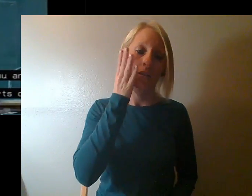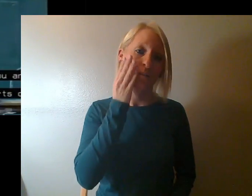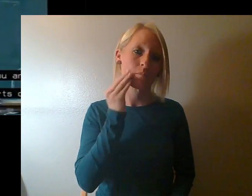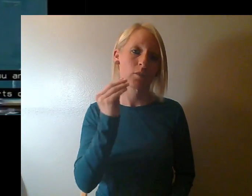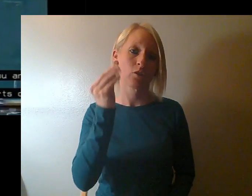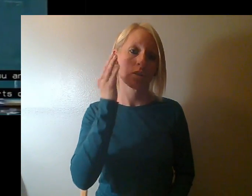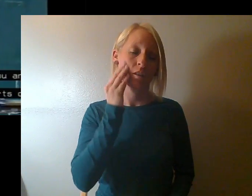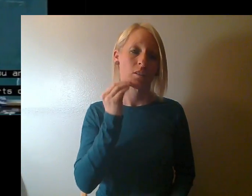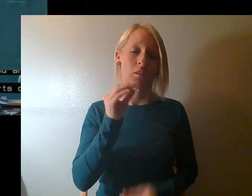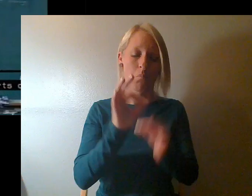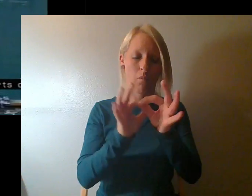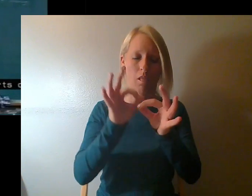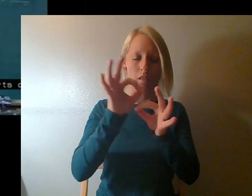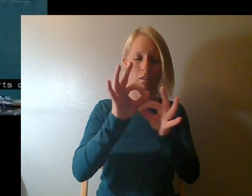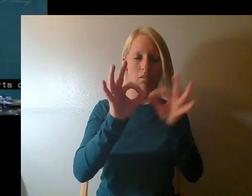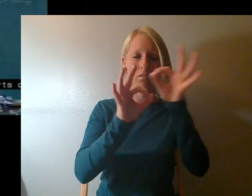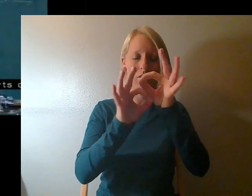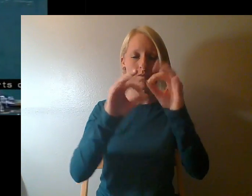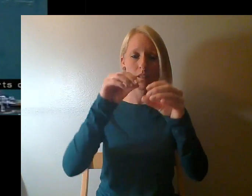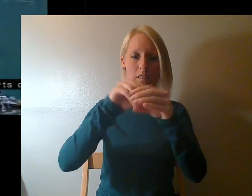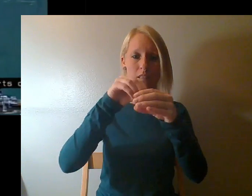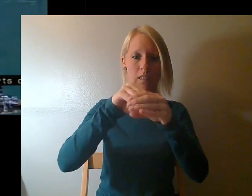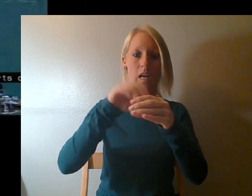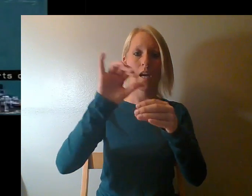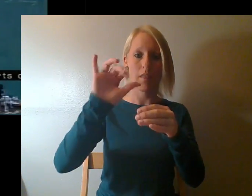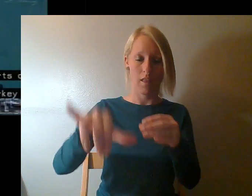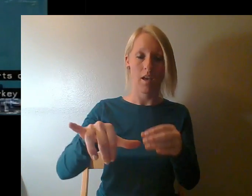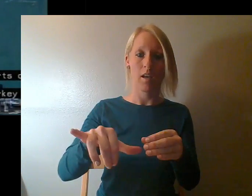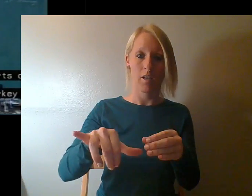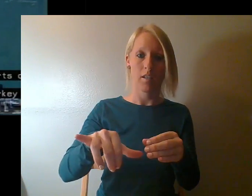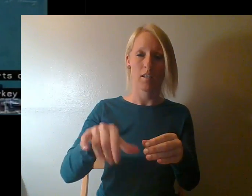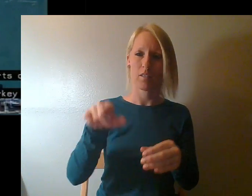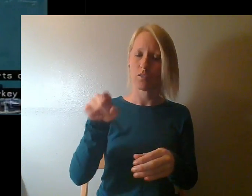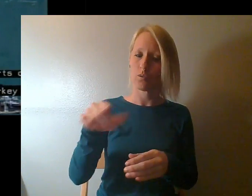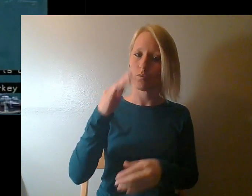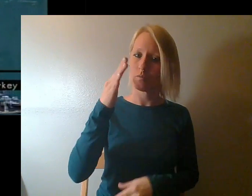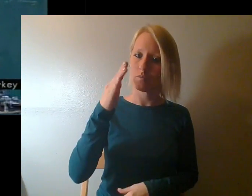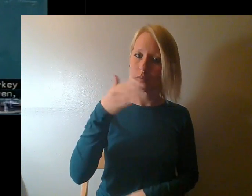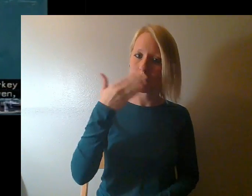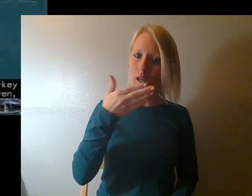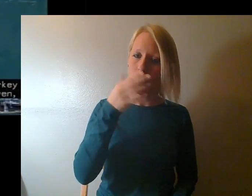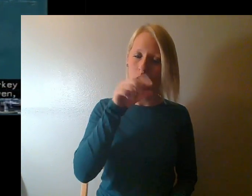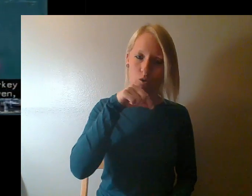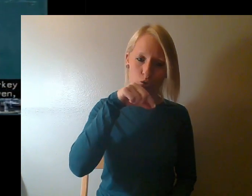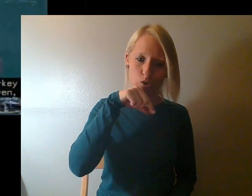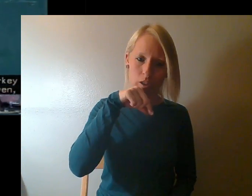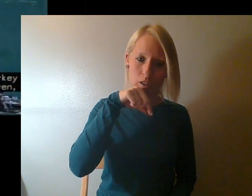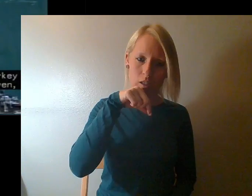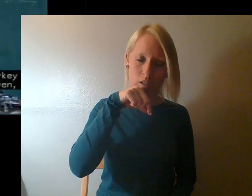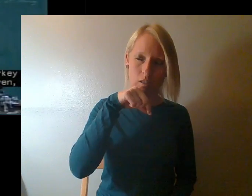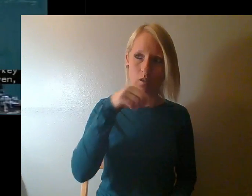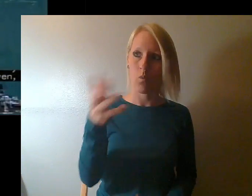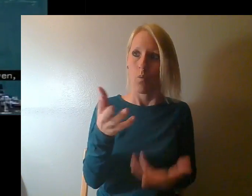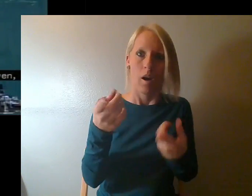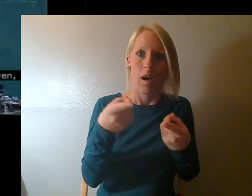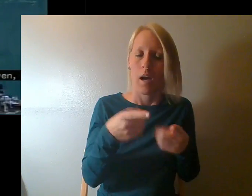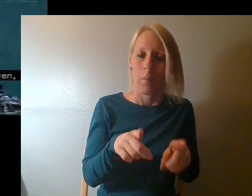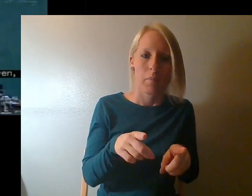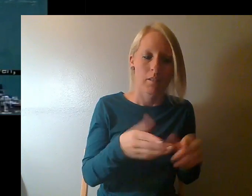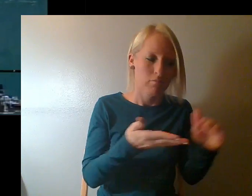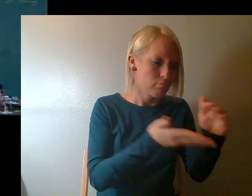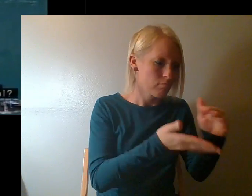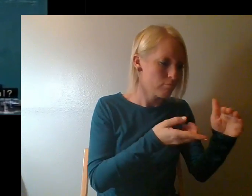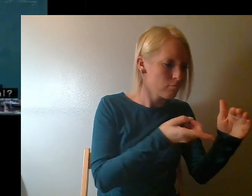molecules, parts of that material. So when you smelt the turkey, what's happening in that oven is where's the high concentration of